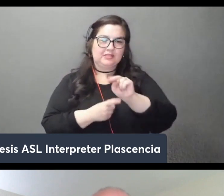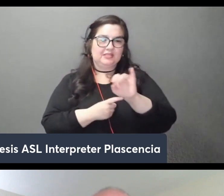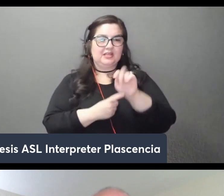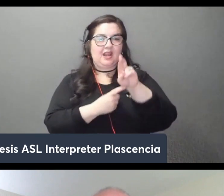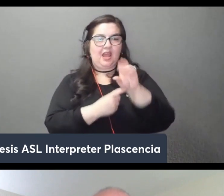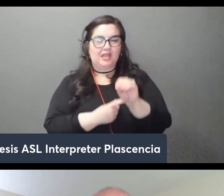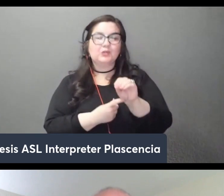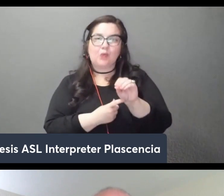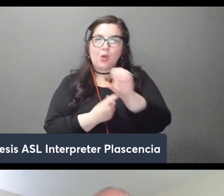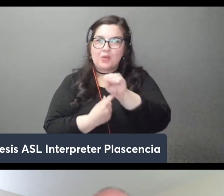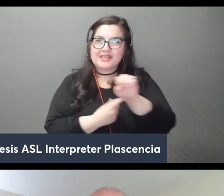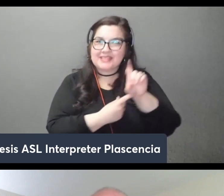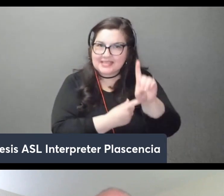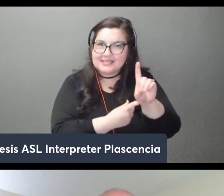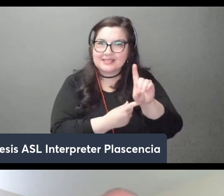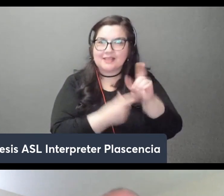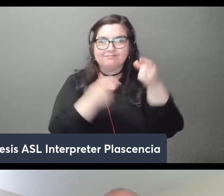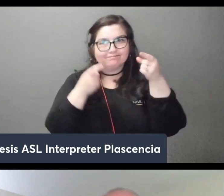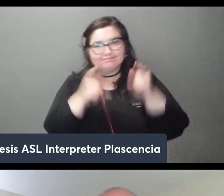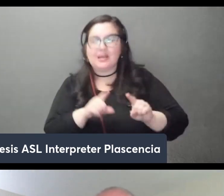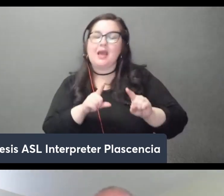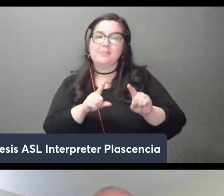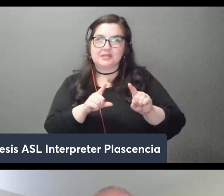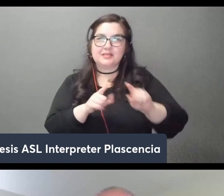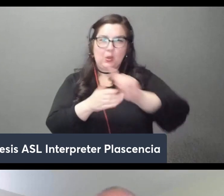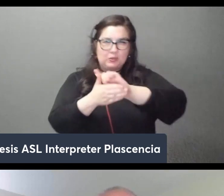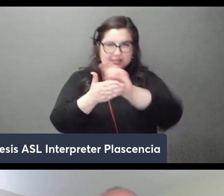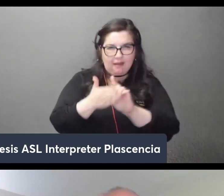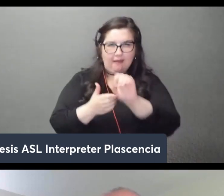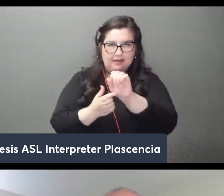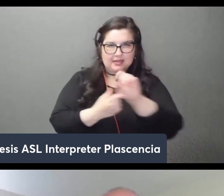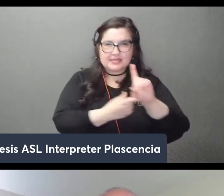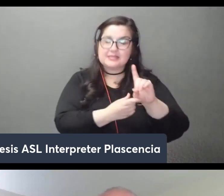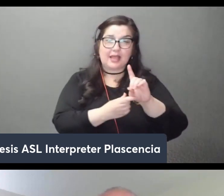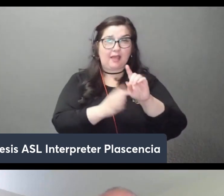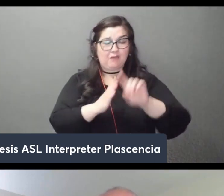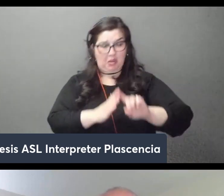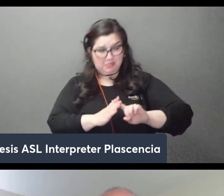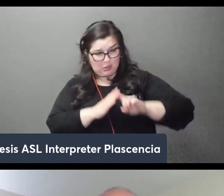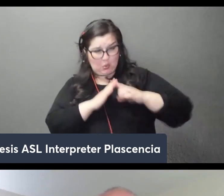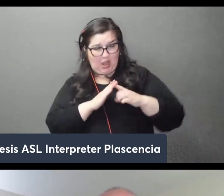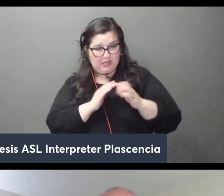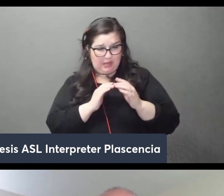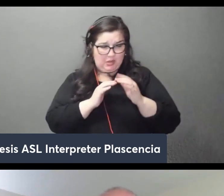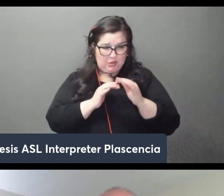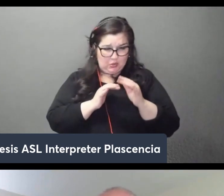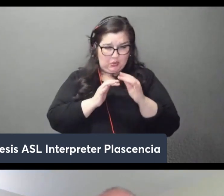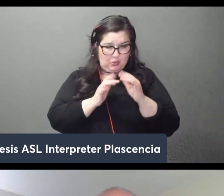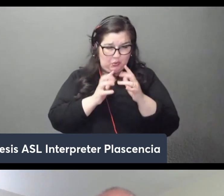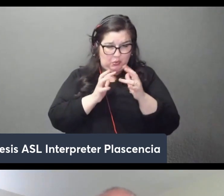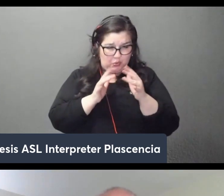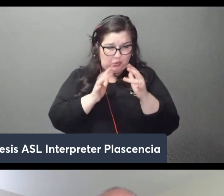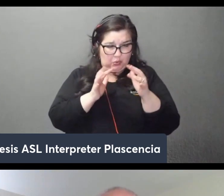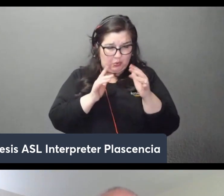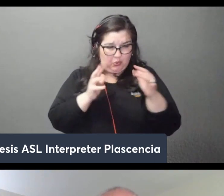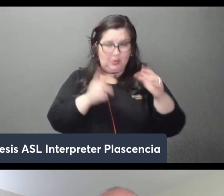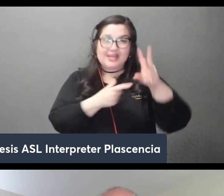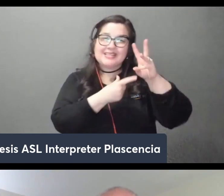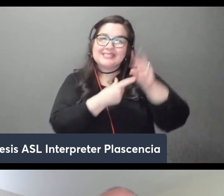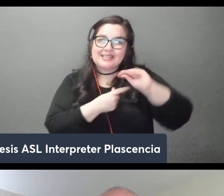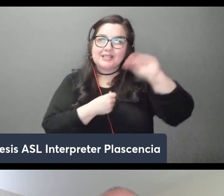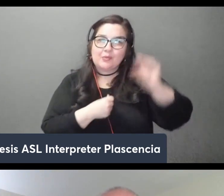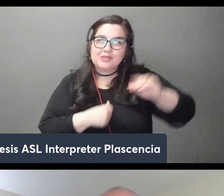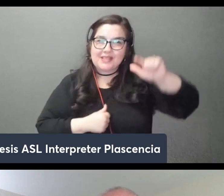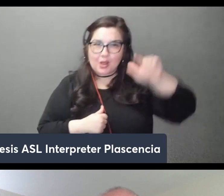picture, where we designed the whole SSD from grounds up and really enable up to 60% lower latency and